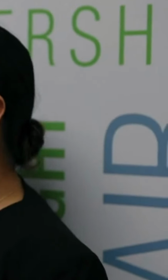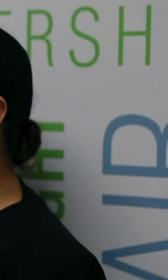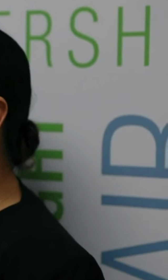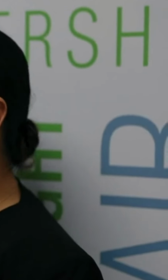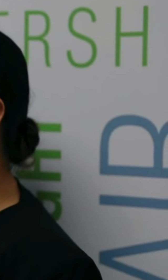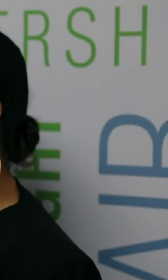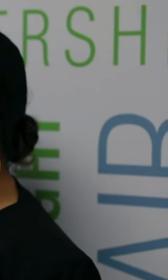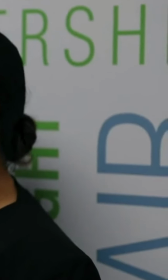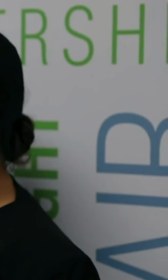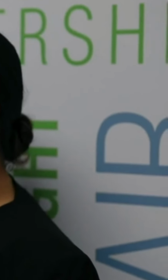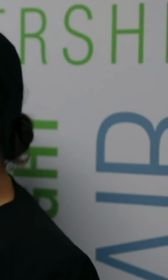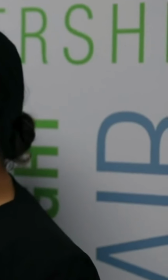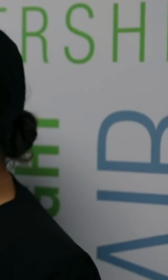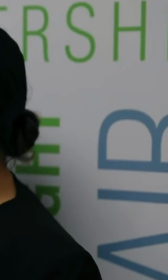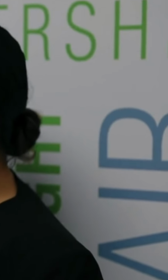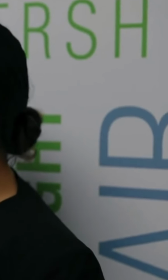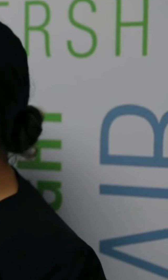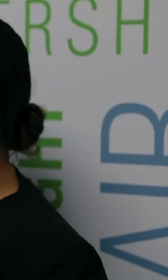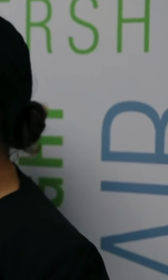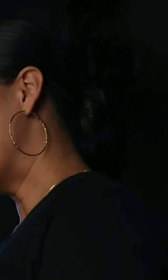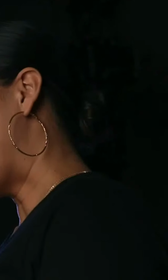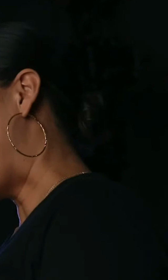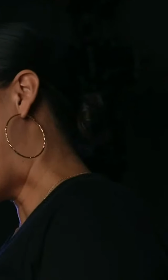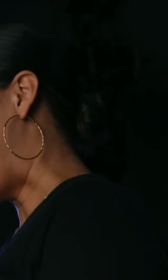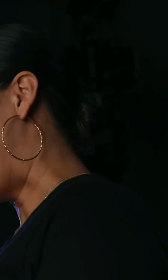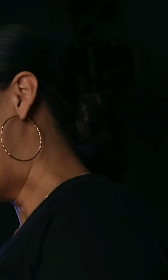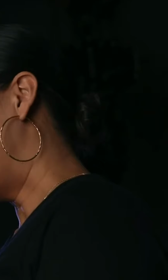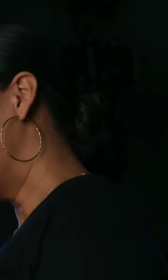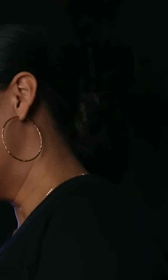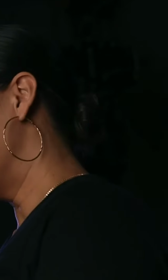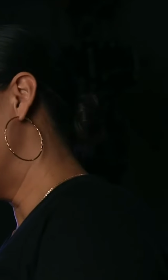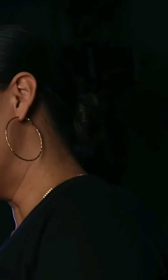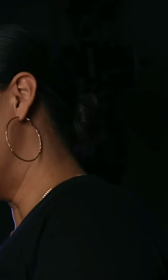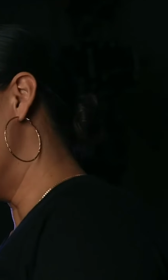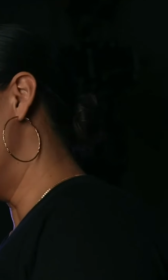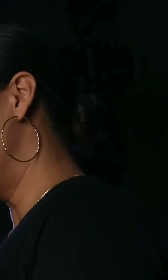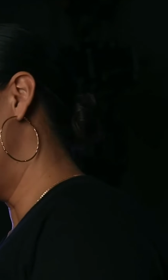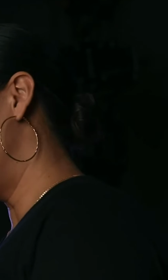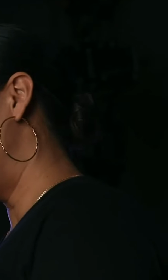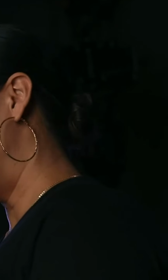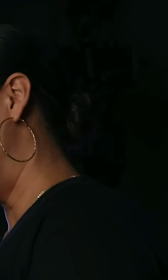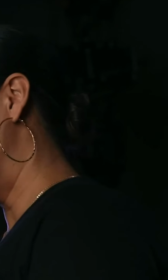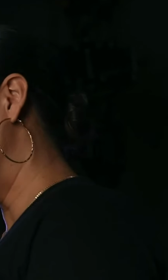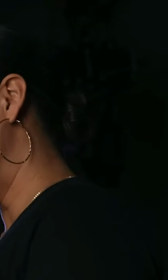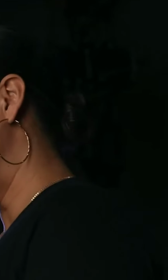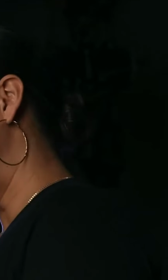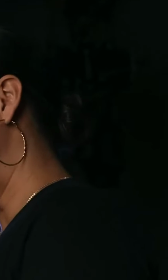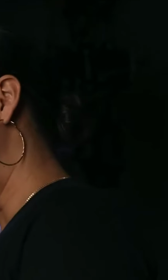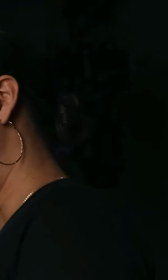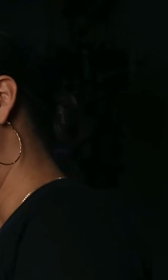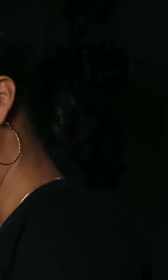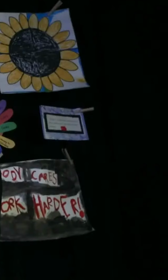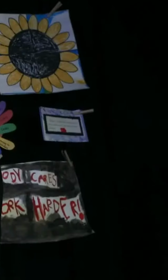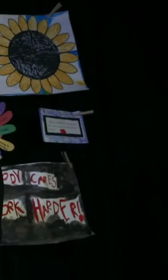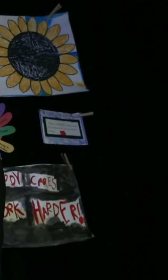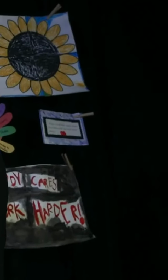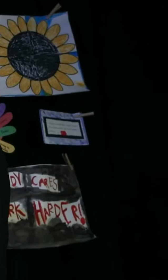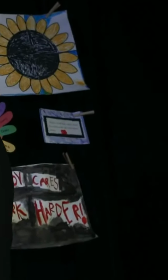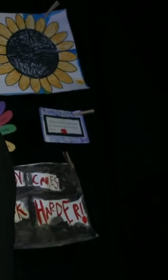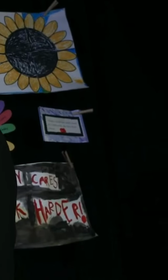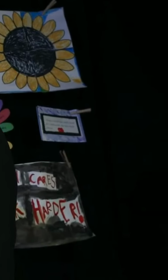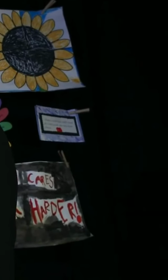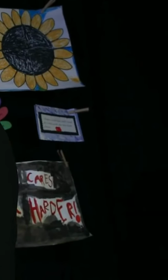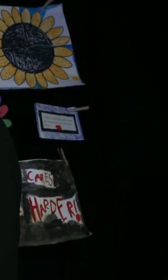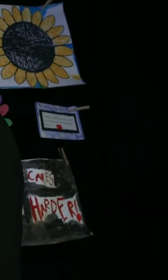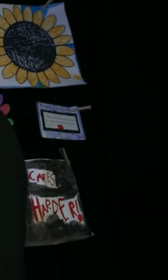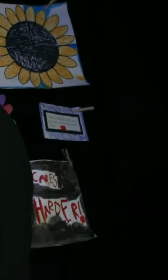wax eloquent on complex legal issues in English while also belting Guayaquil de mis amores in Spanish. I can